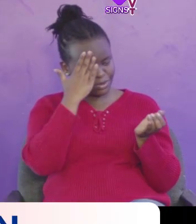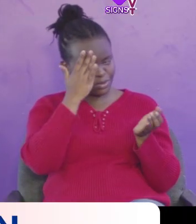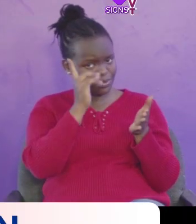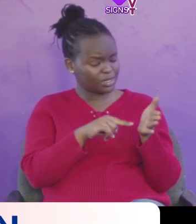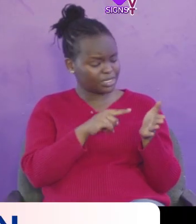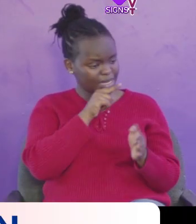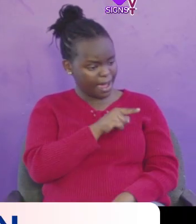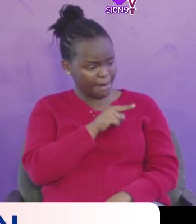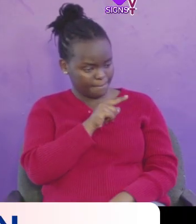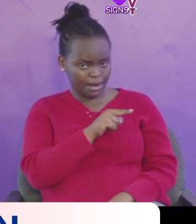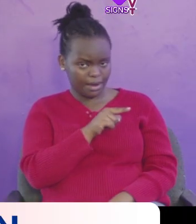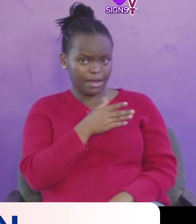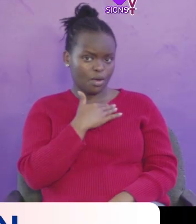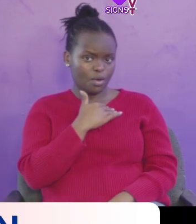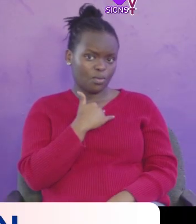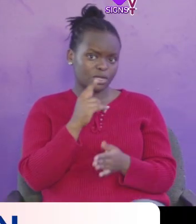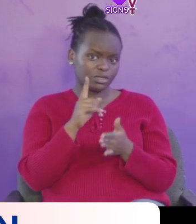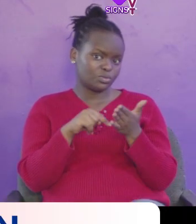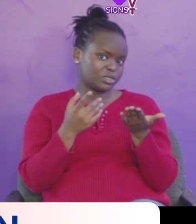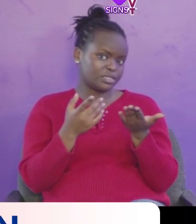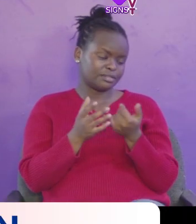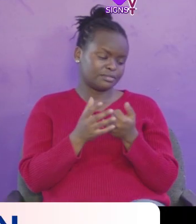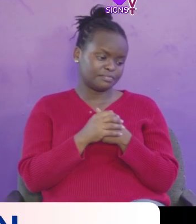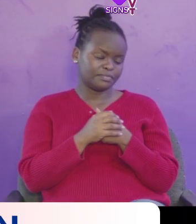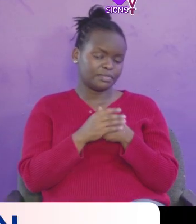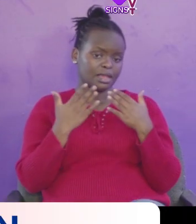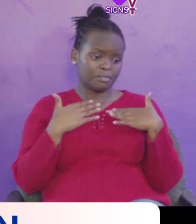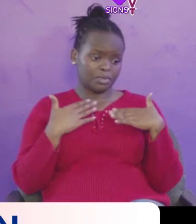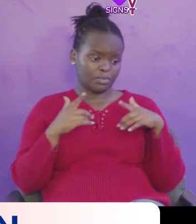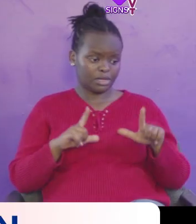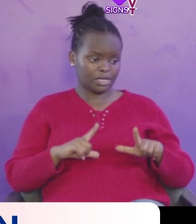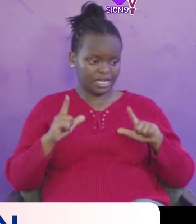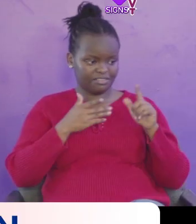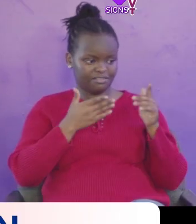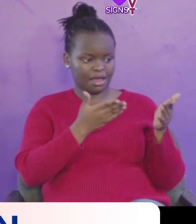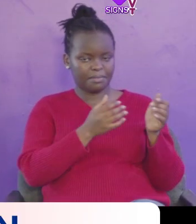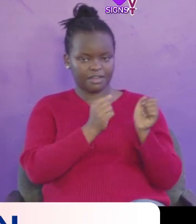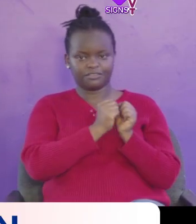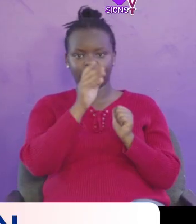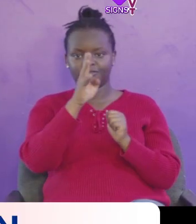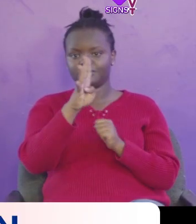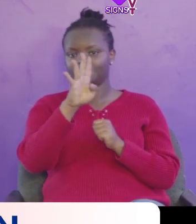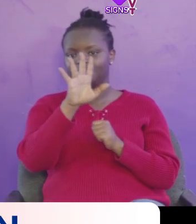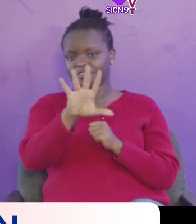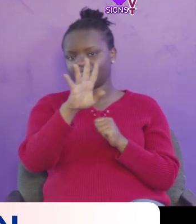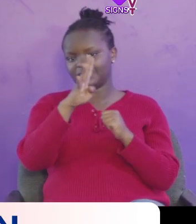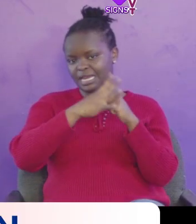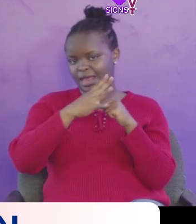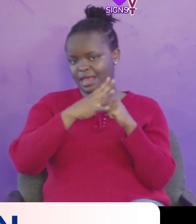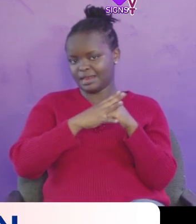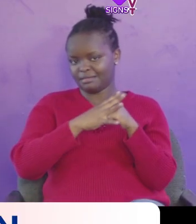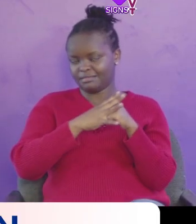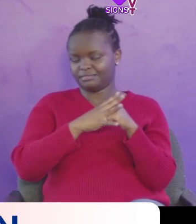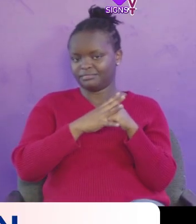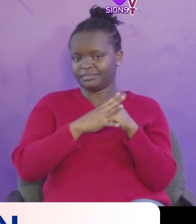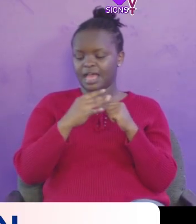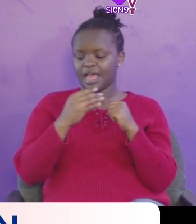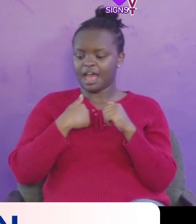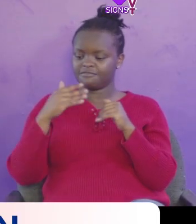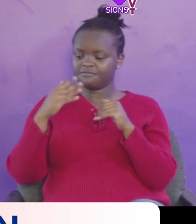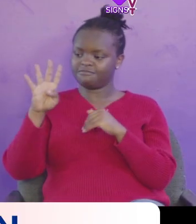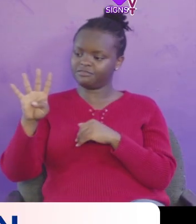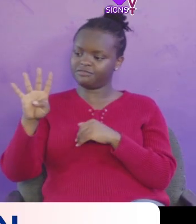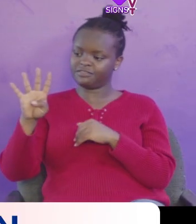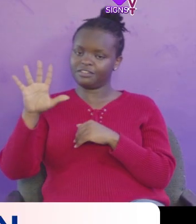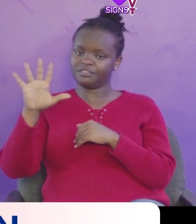hapa tunataka hapa kwa hiki jiji watu wanaishi ni watu 59. We have 59 structures. So we will